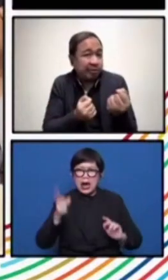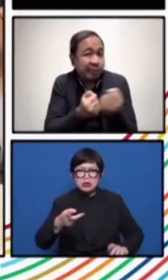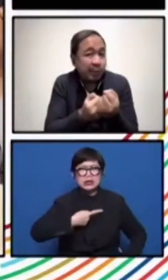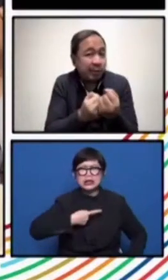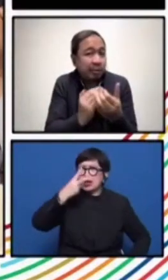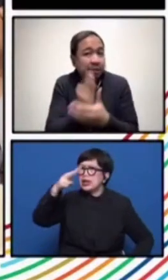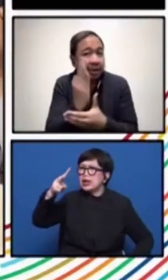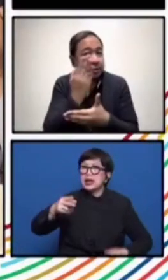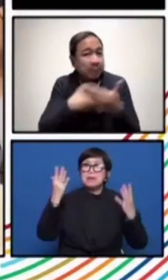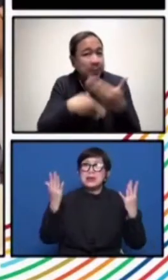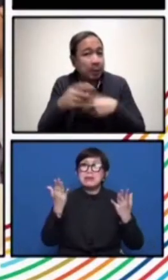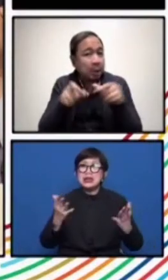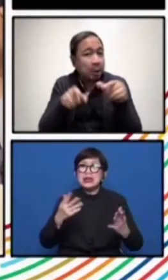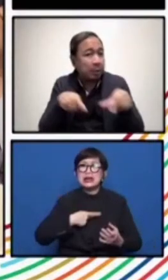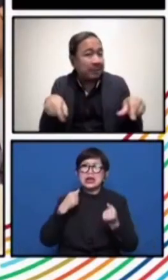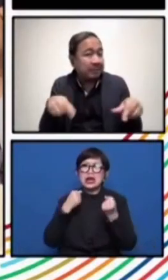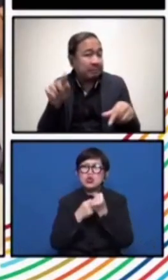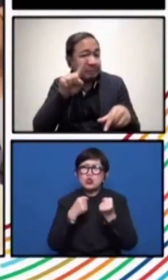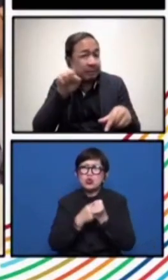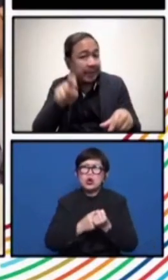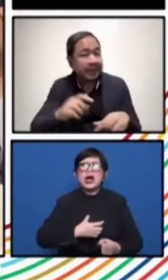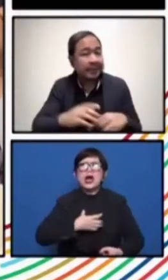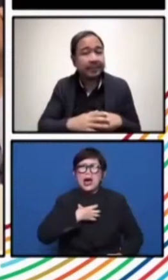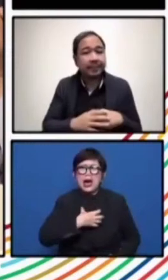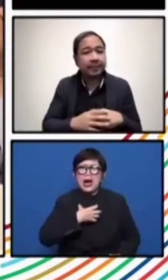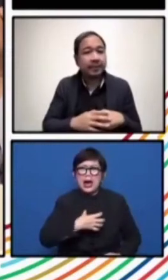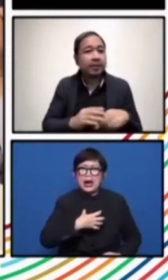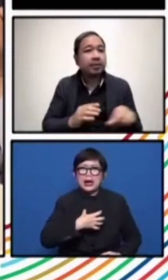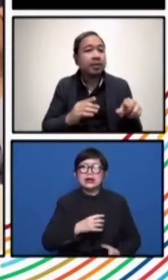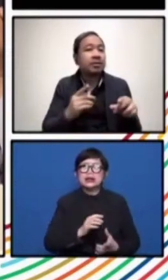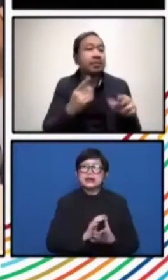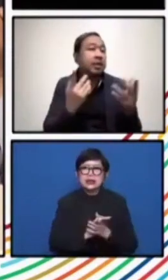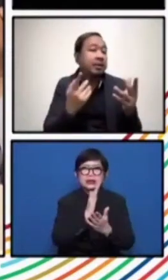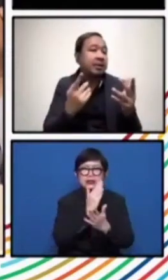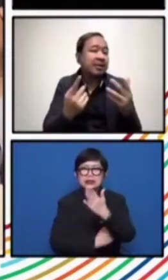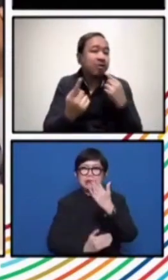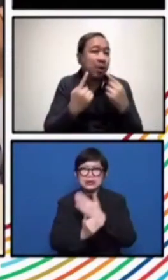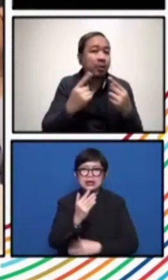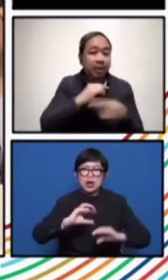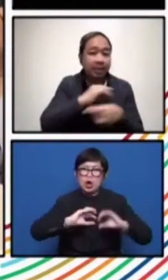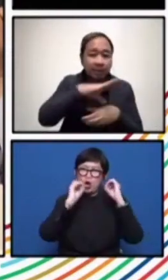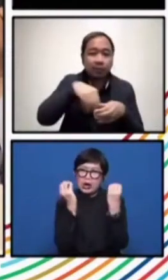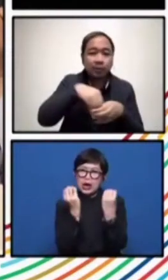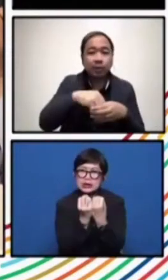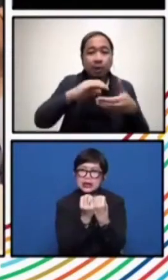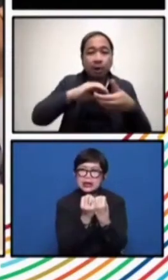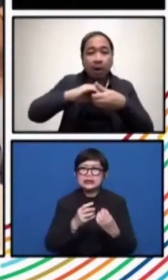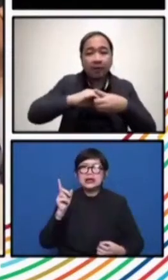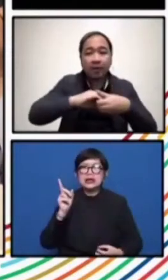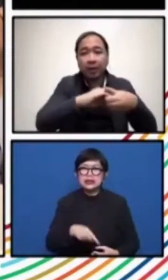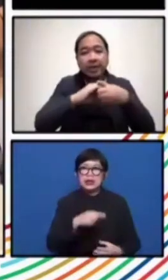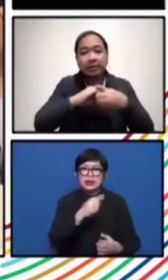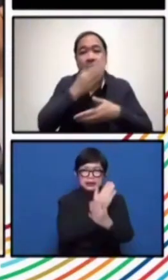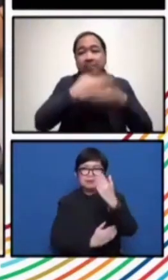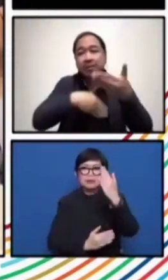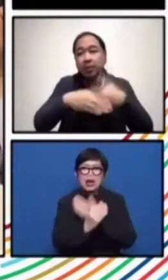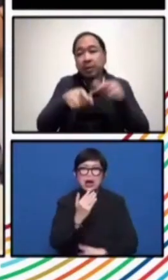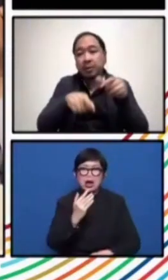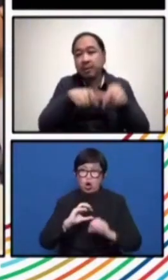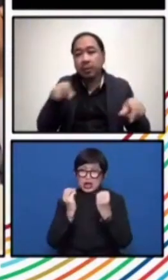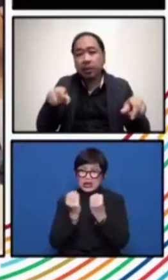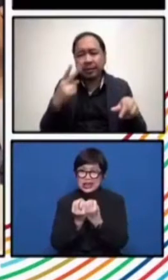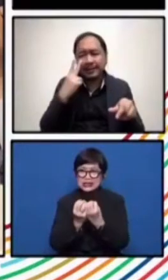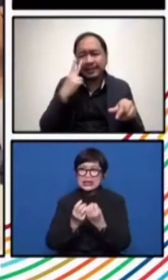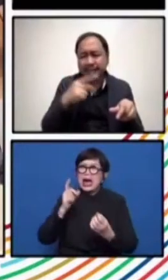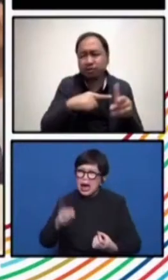disability when we talk about the inclusion of organizations or persons with disability we need to check how meaningful